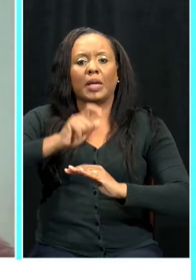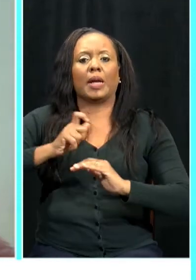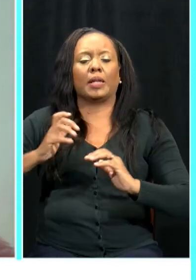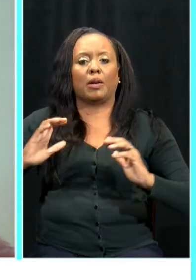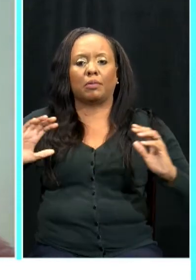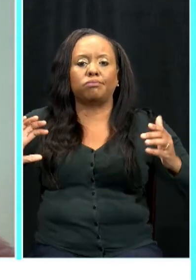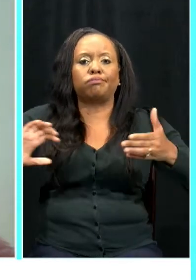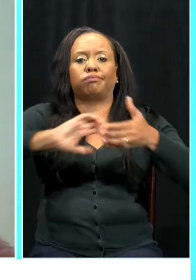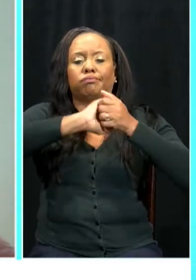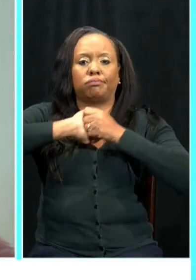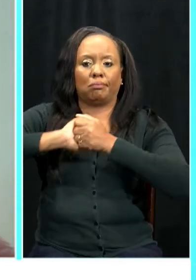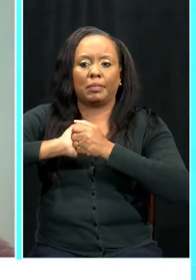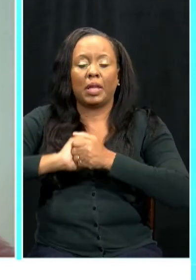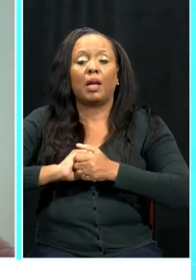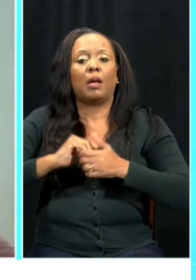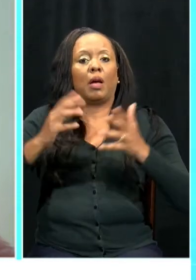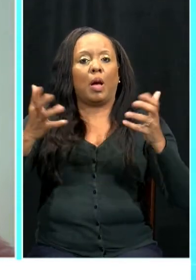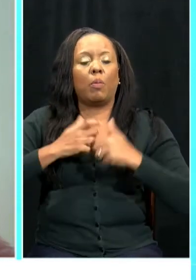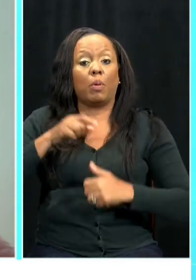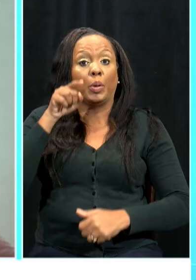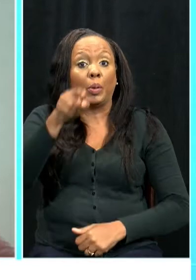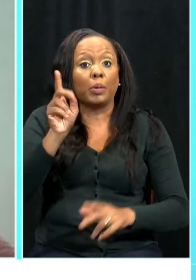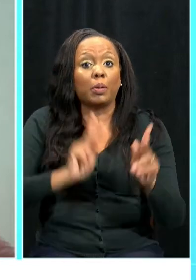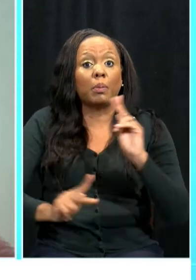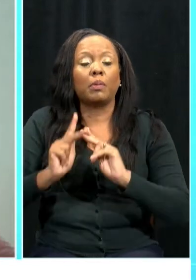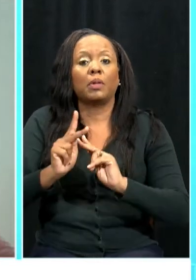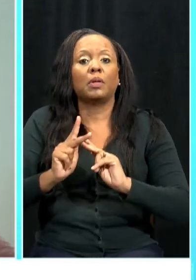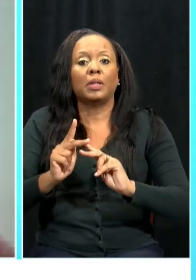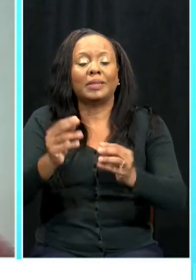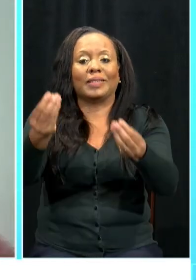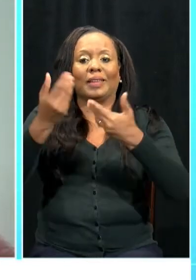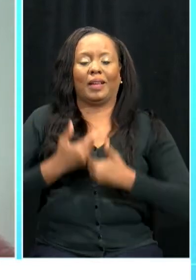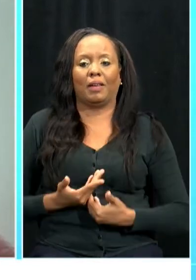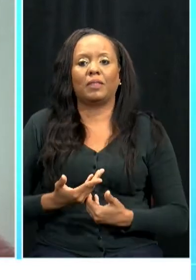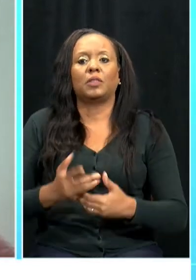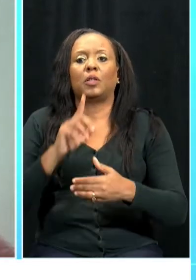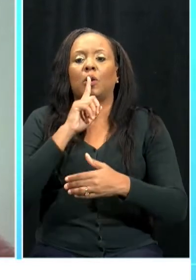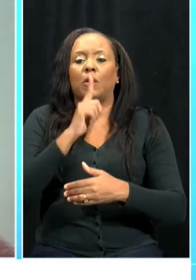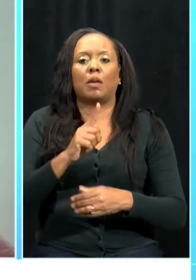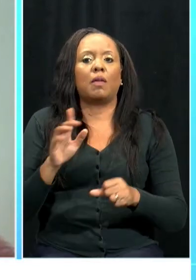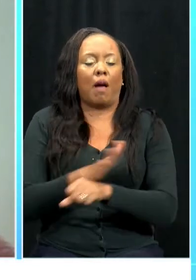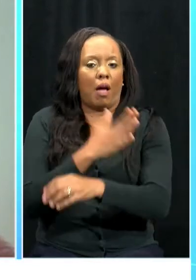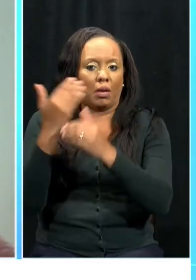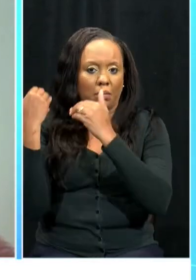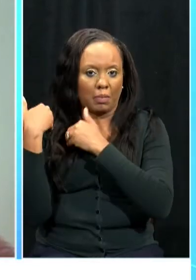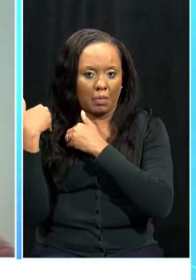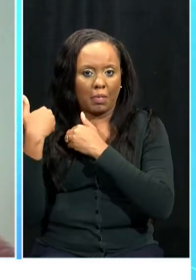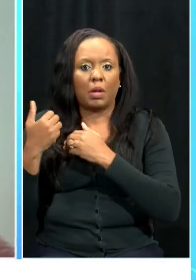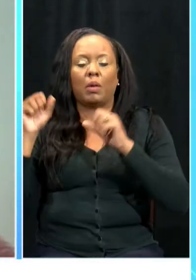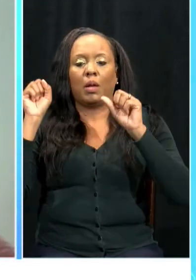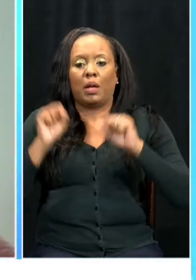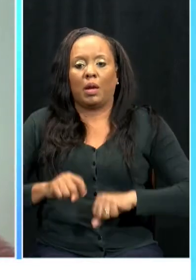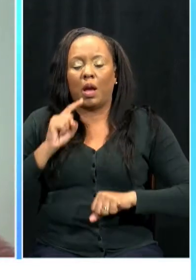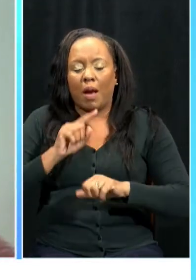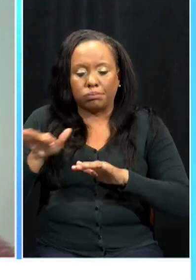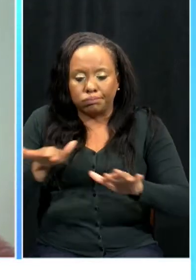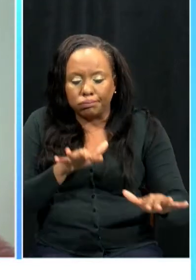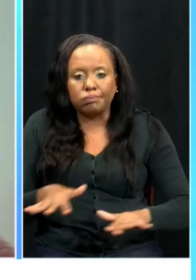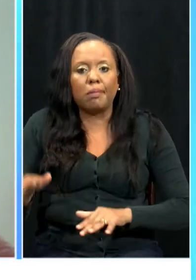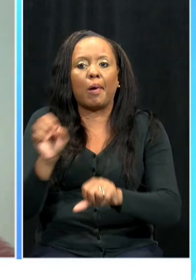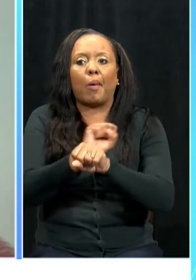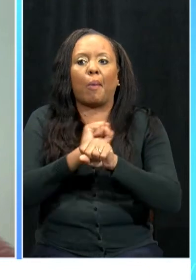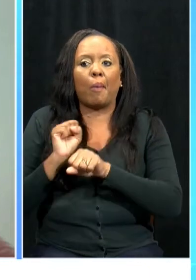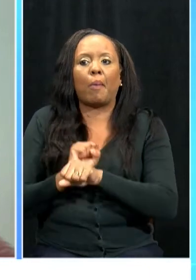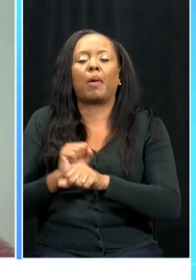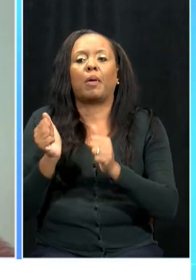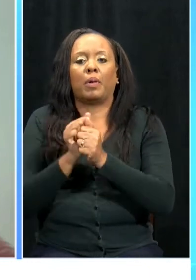us that renewed mandate where the country can settle down and we can really work on these three crises